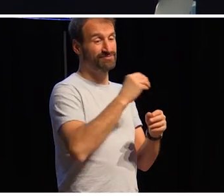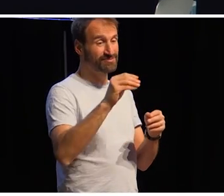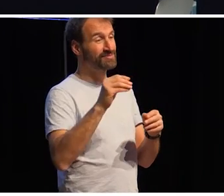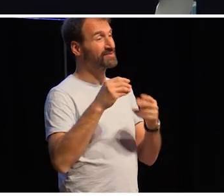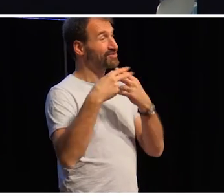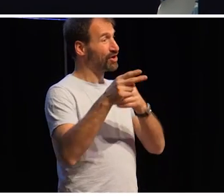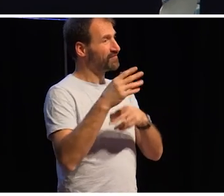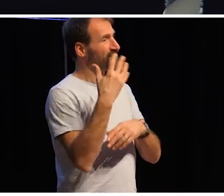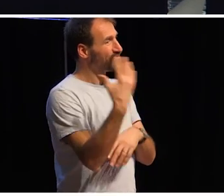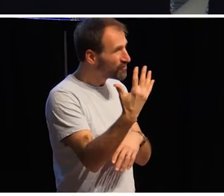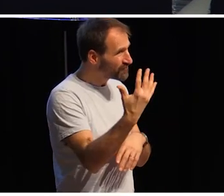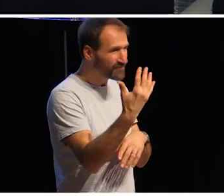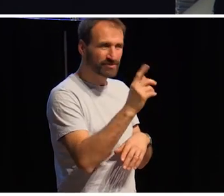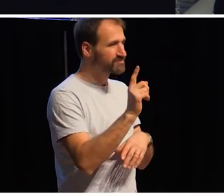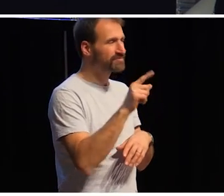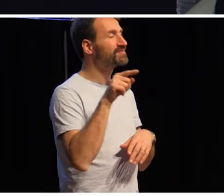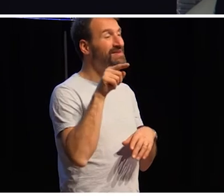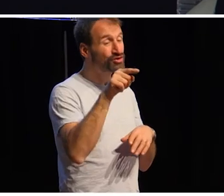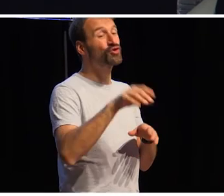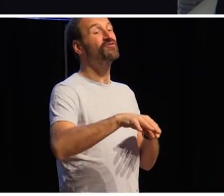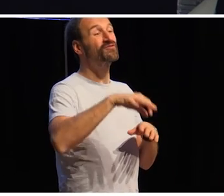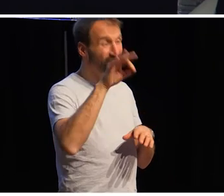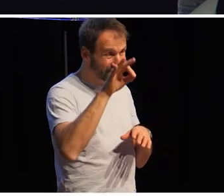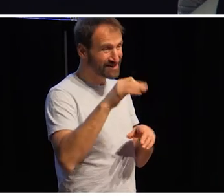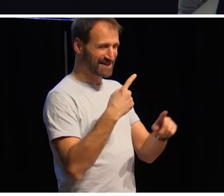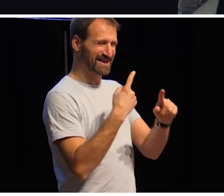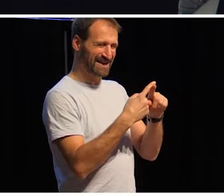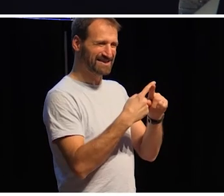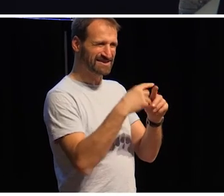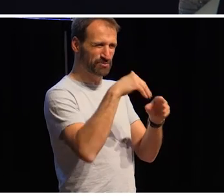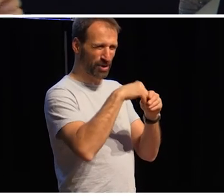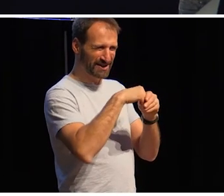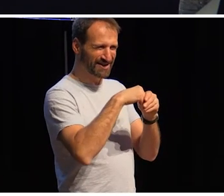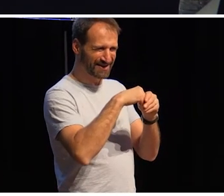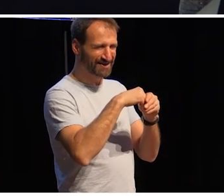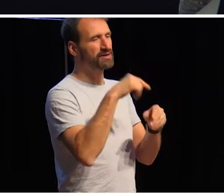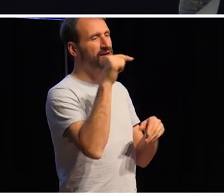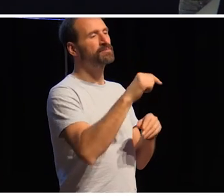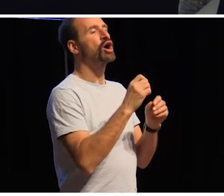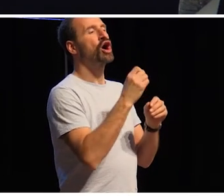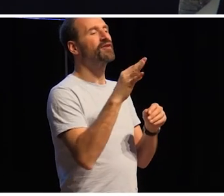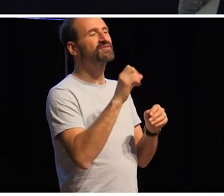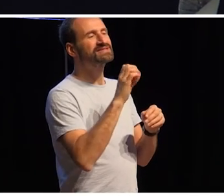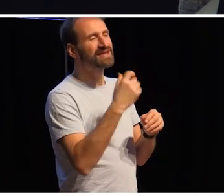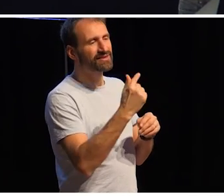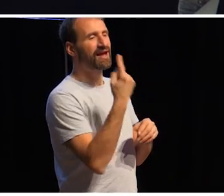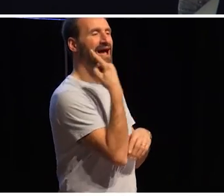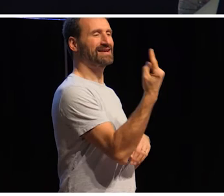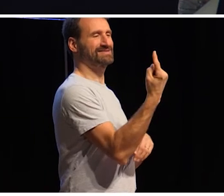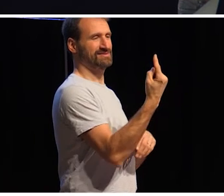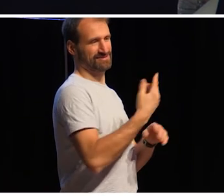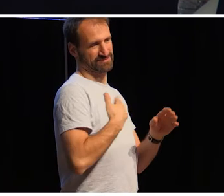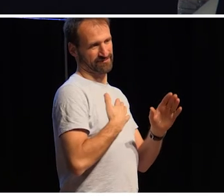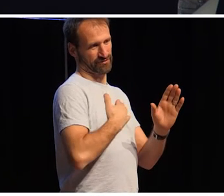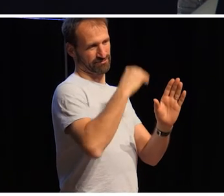you find this x property internally at offset 1 of our object pointer. And I'm putting